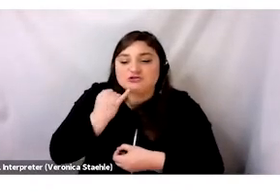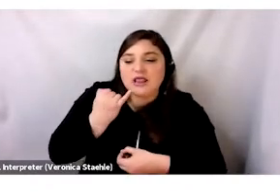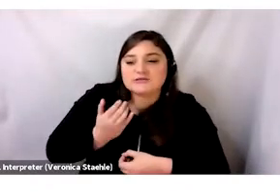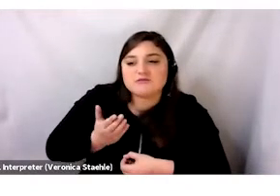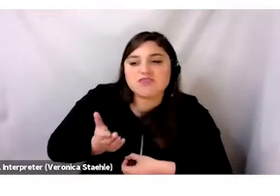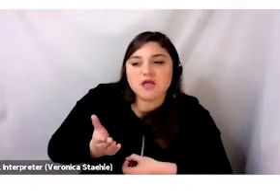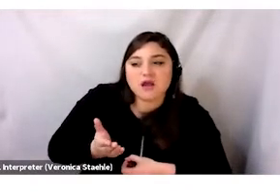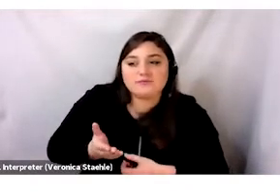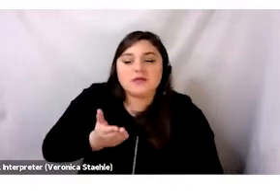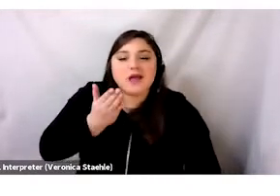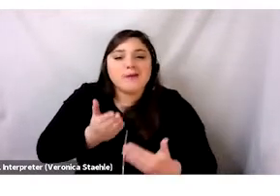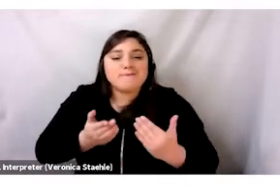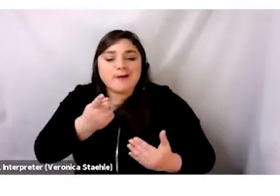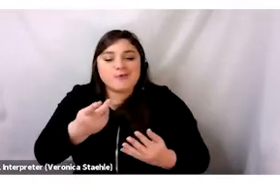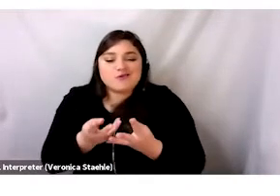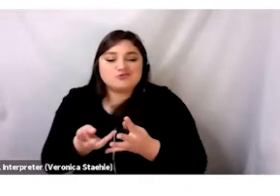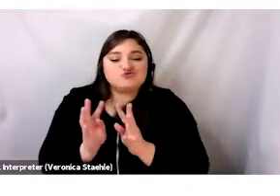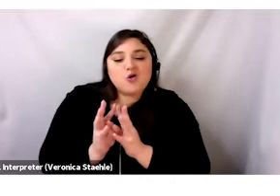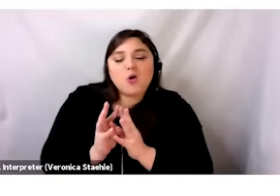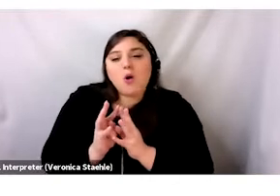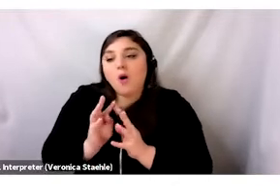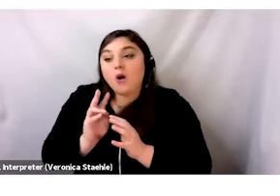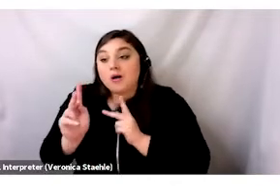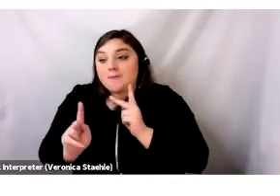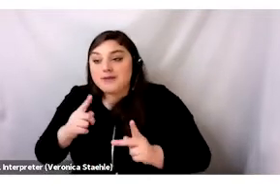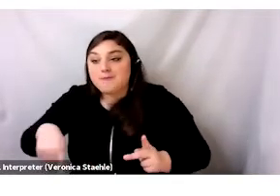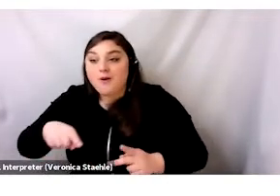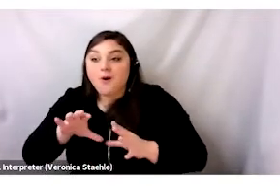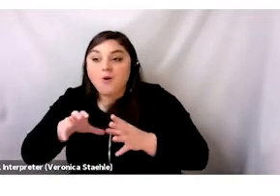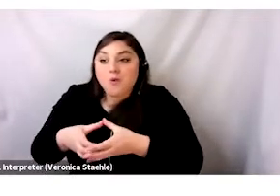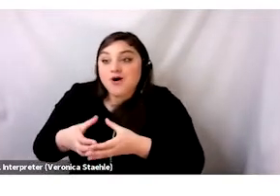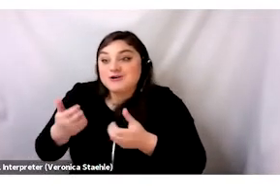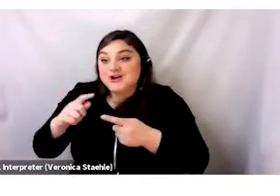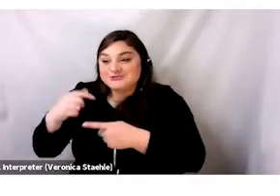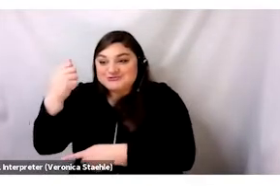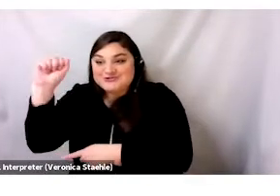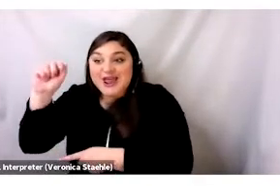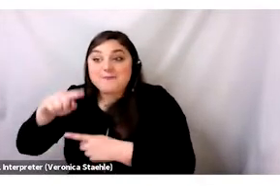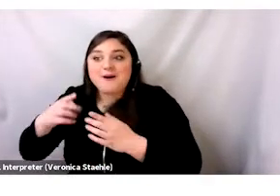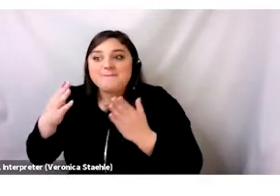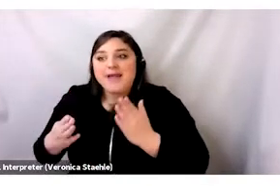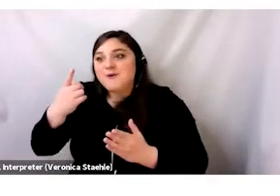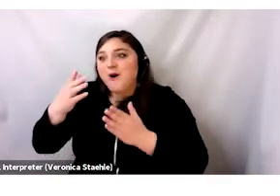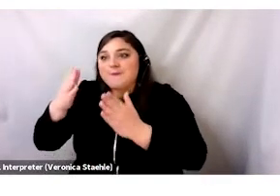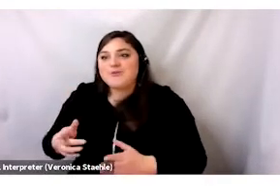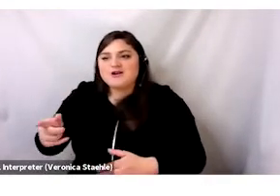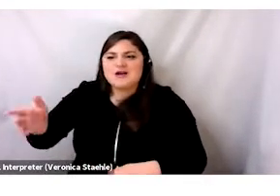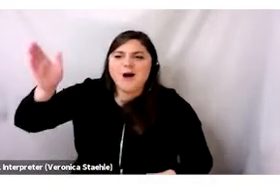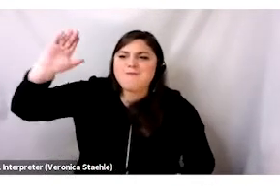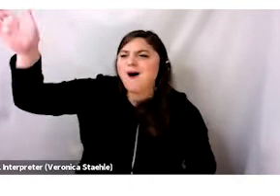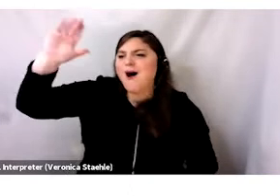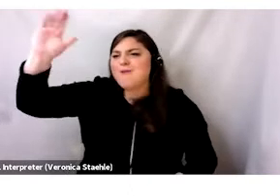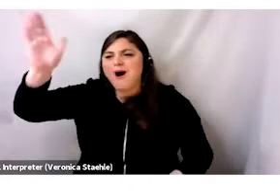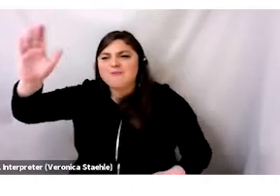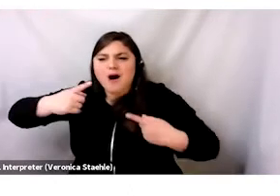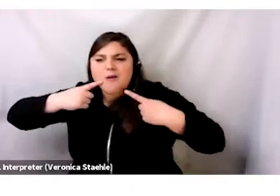that, one person is an amazing speaker and getting lots and lots of attention. They always get quoted in the